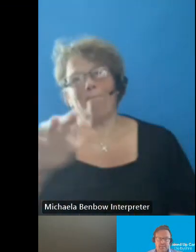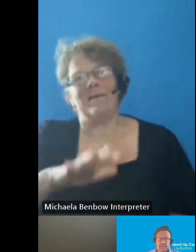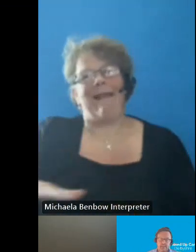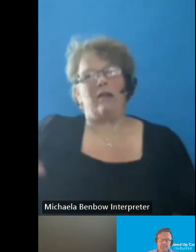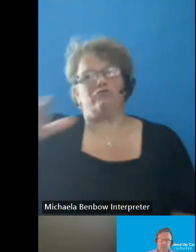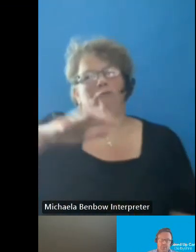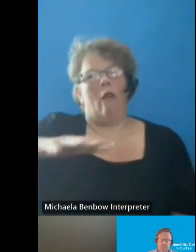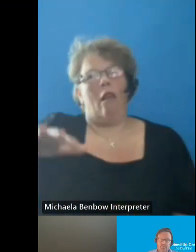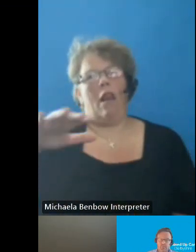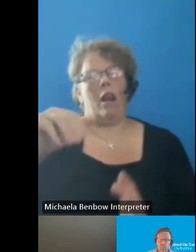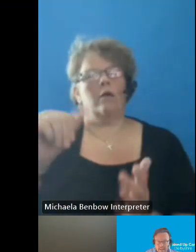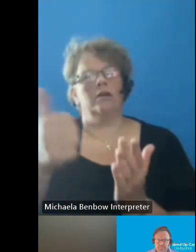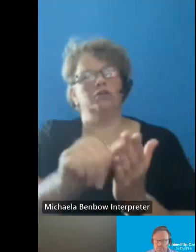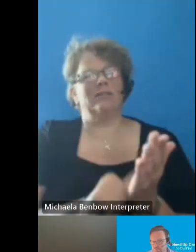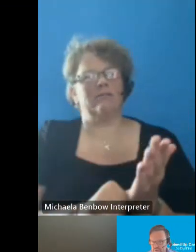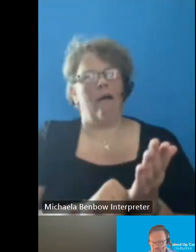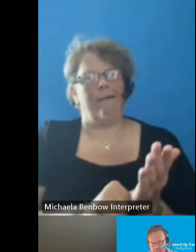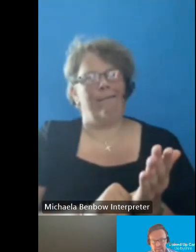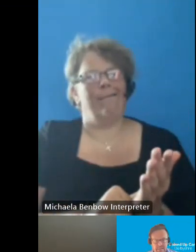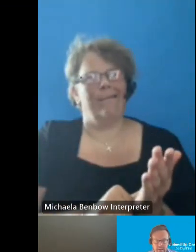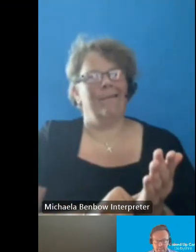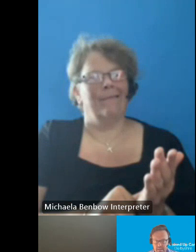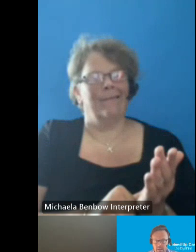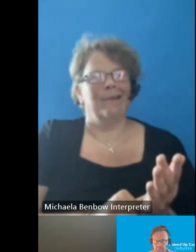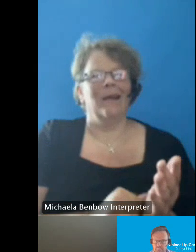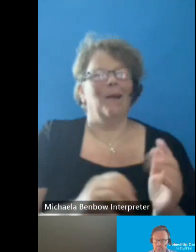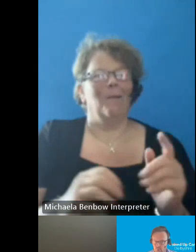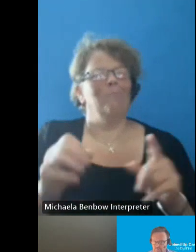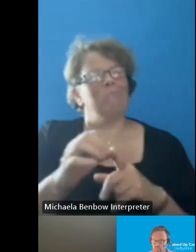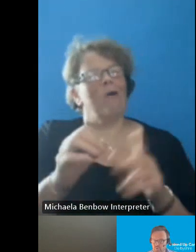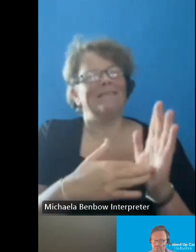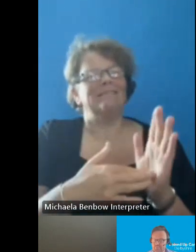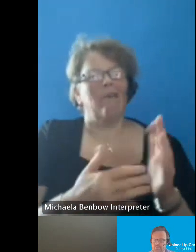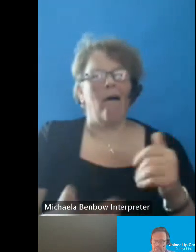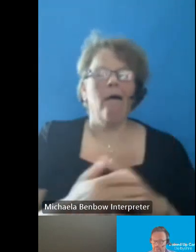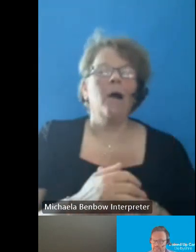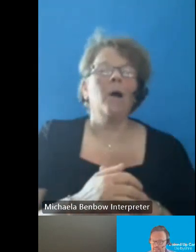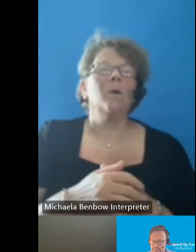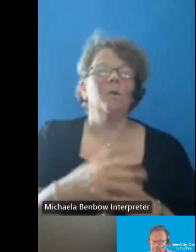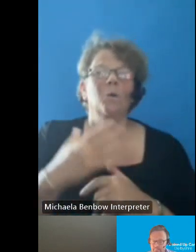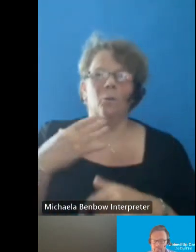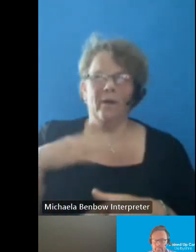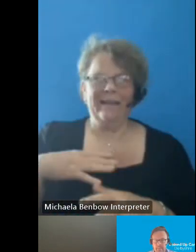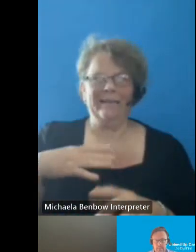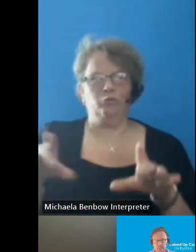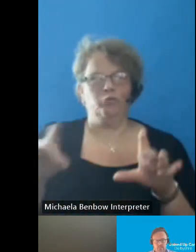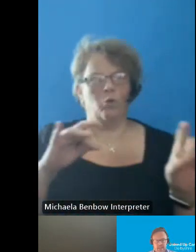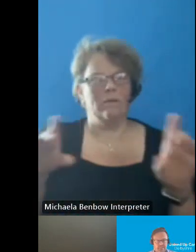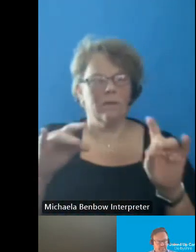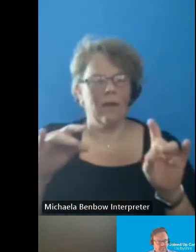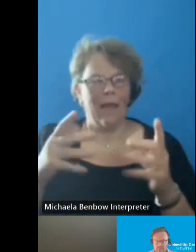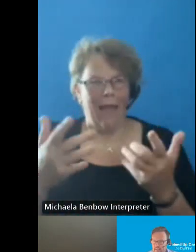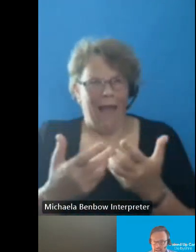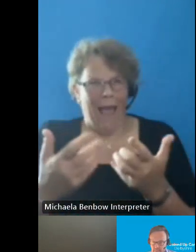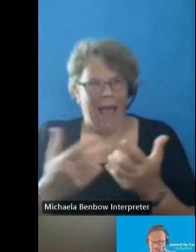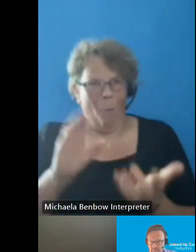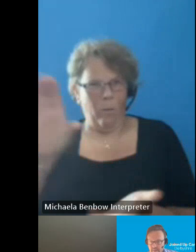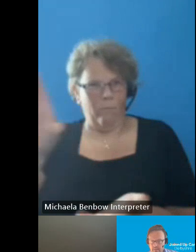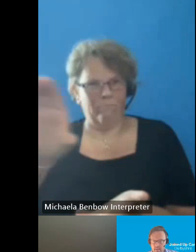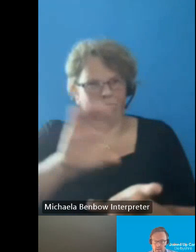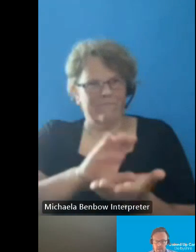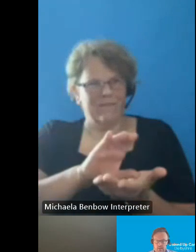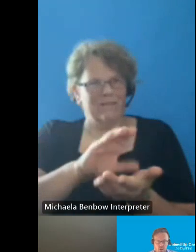agenda. So we have some choices to make about the type of workforce we invest in. We certainly